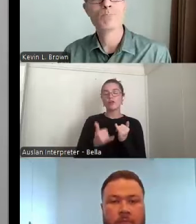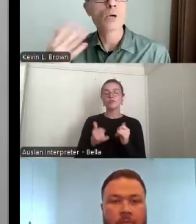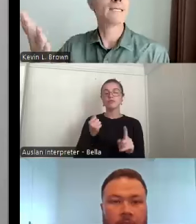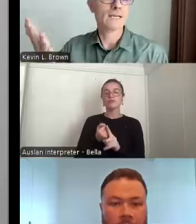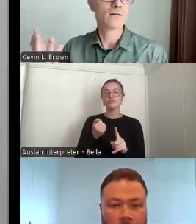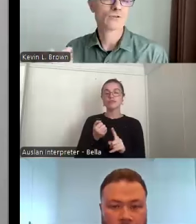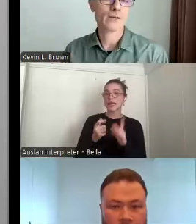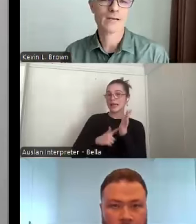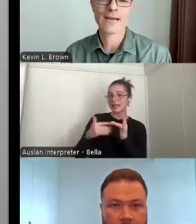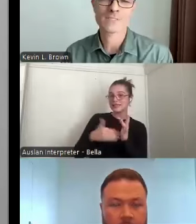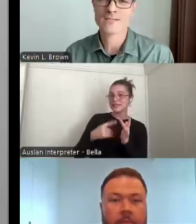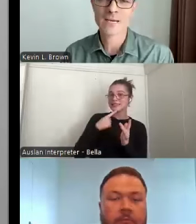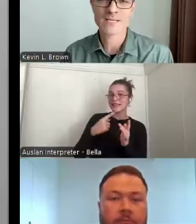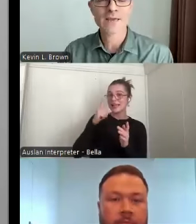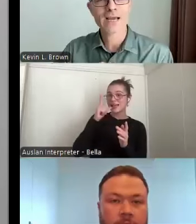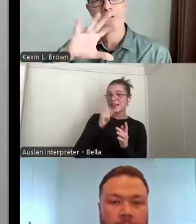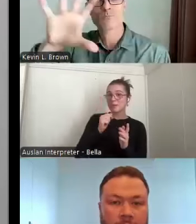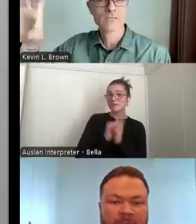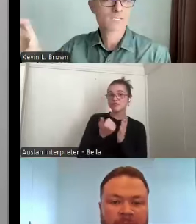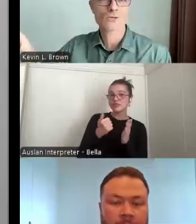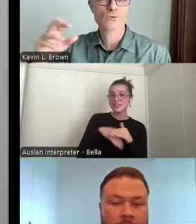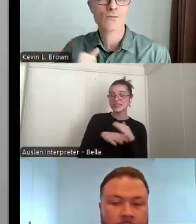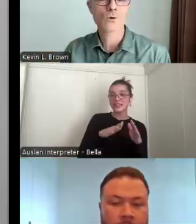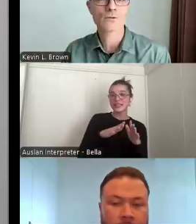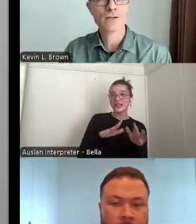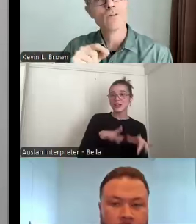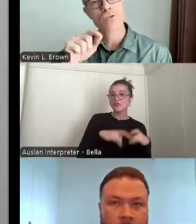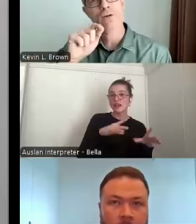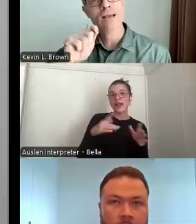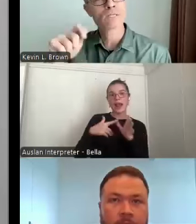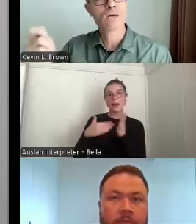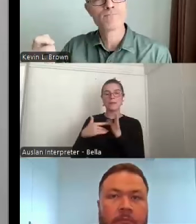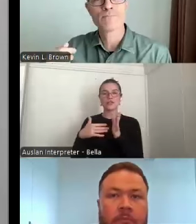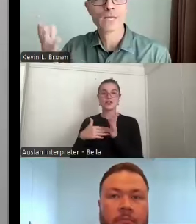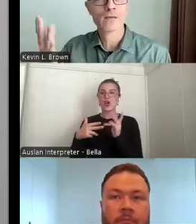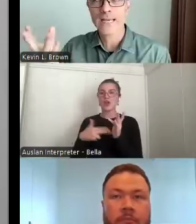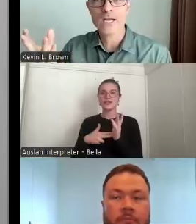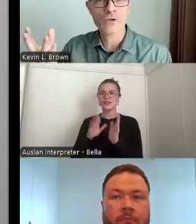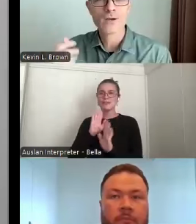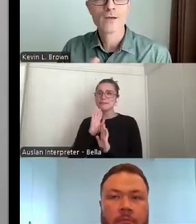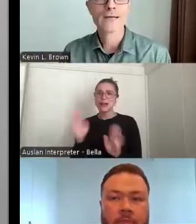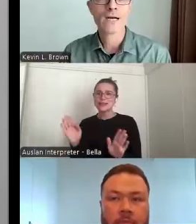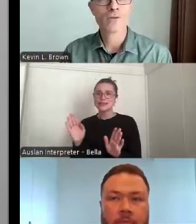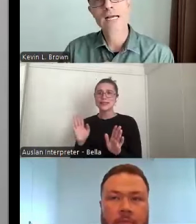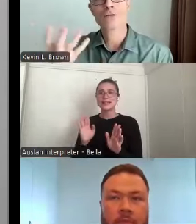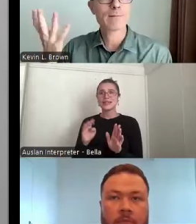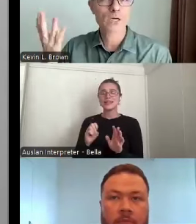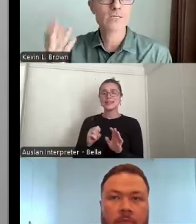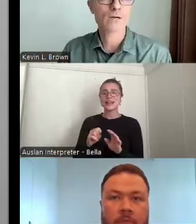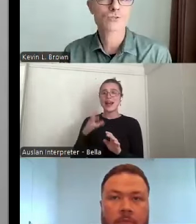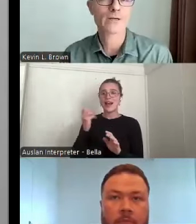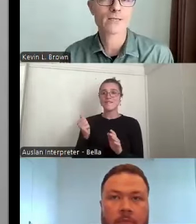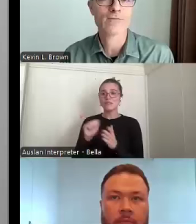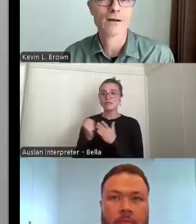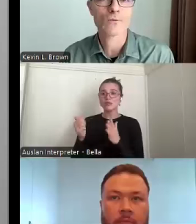be printed in Australia. Amazon's amazing. They have these print centers around the world. And if you just go to Amazon AU, there's actually they print